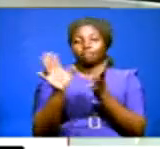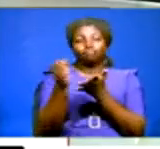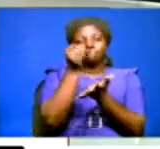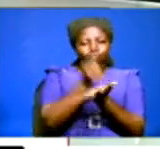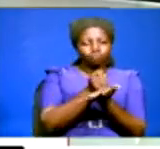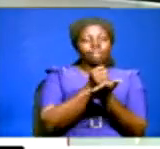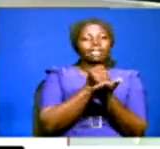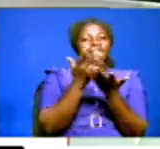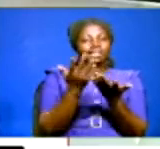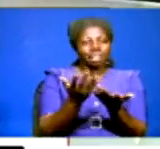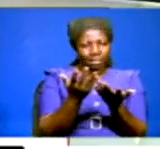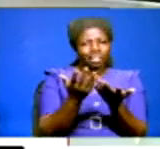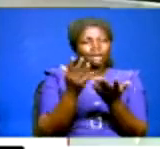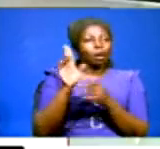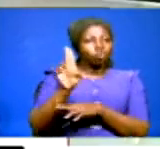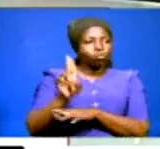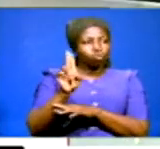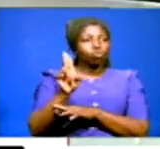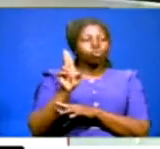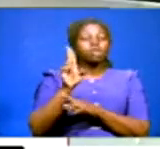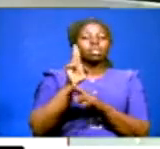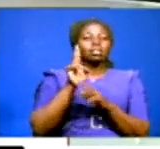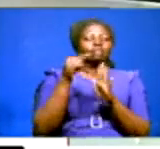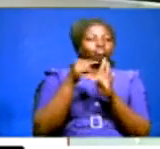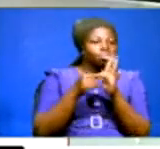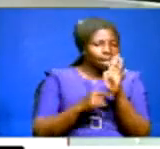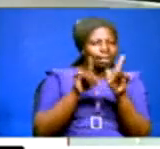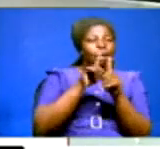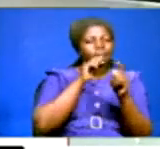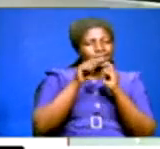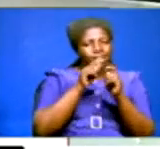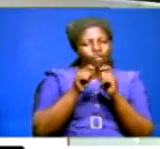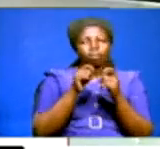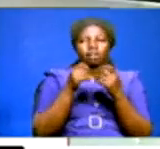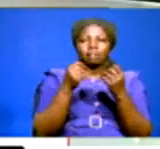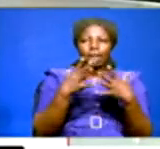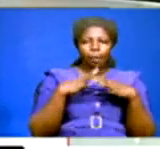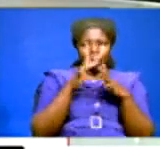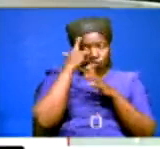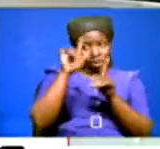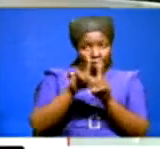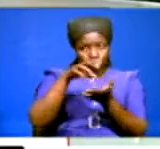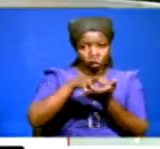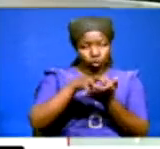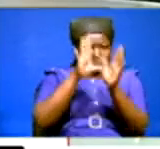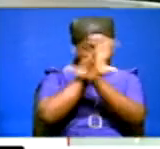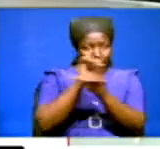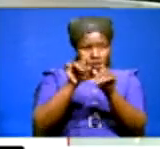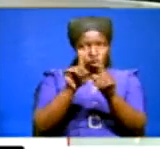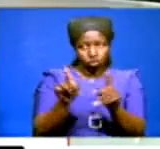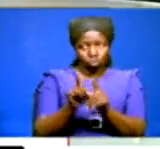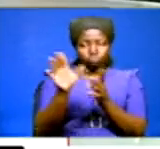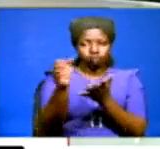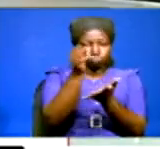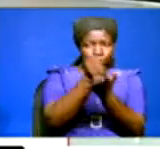interviewed 13 candidates for the position. The head of state has also appointed a 7-member selection panel to select a nominee